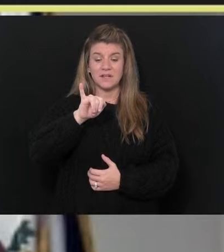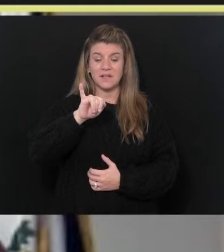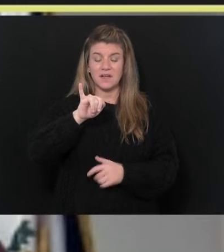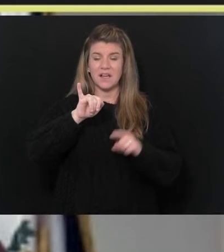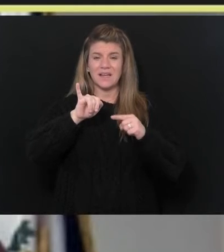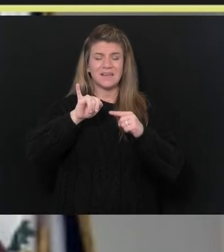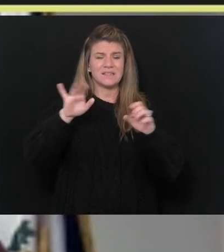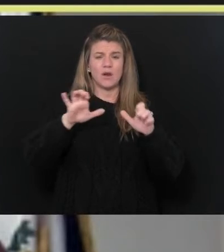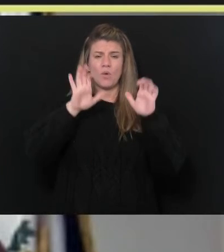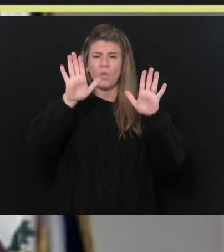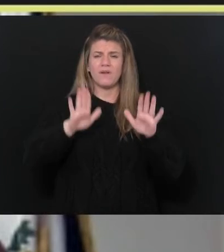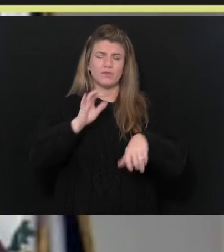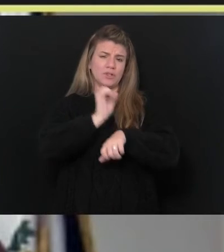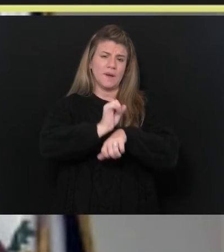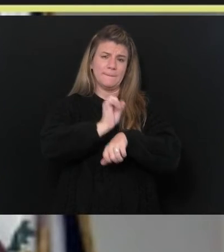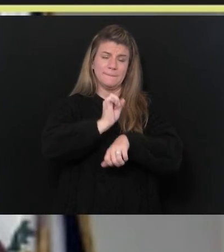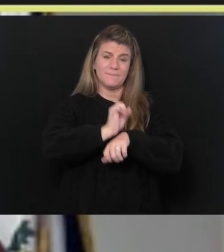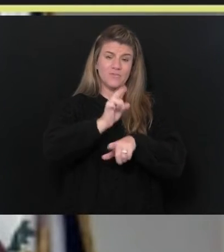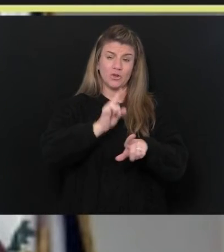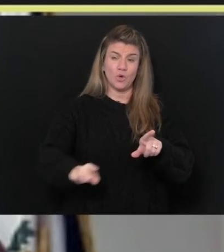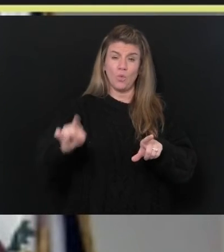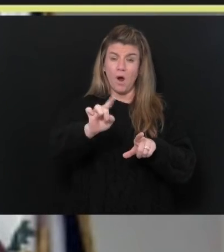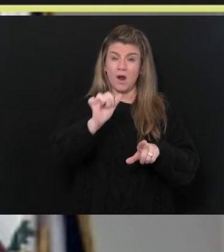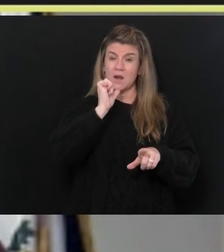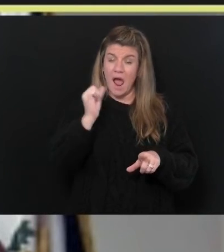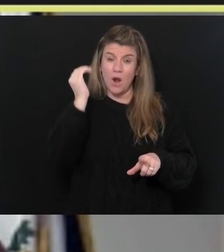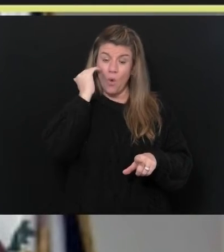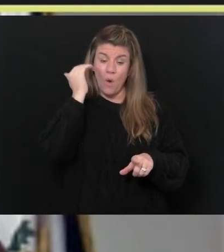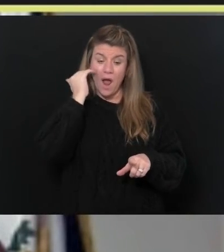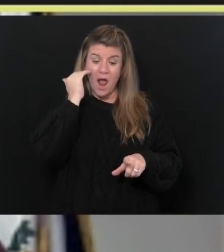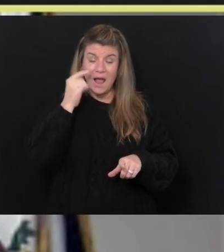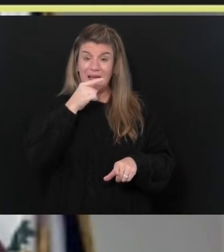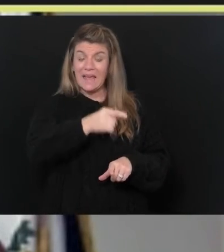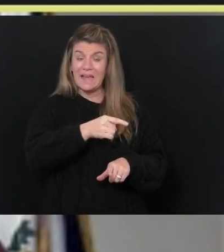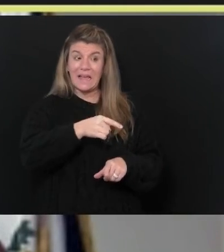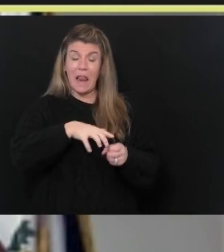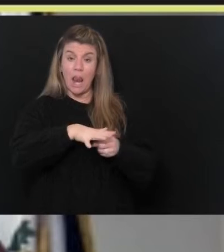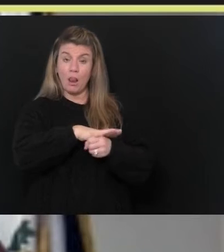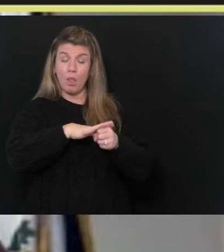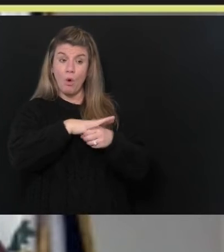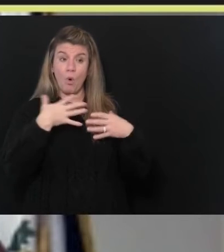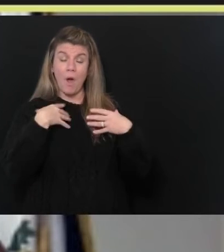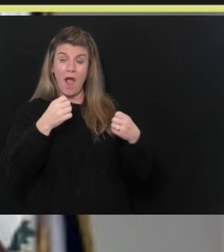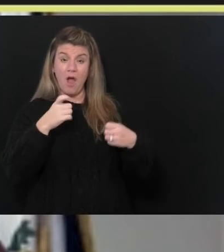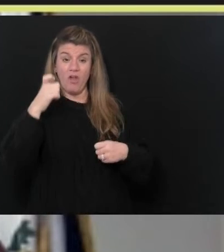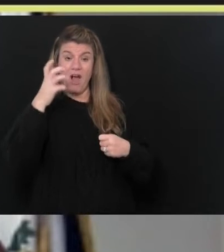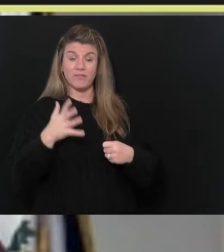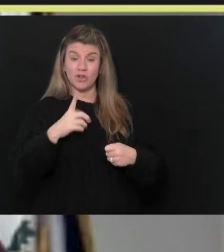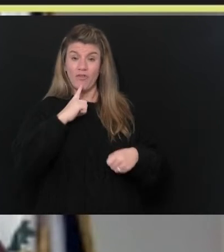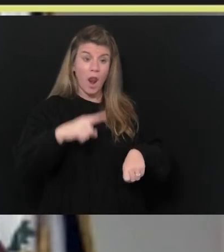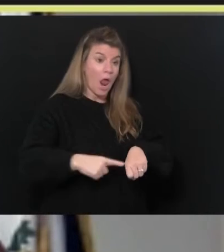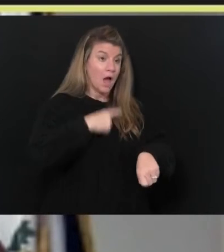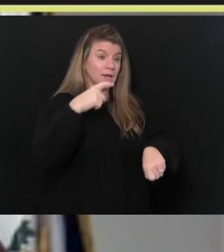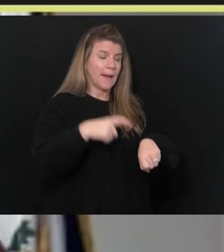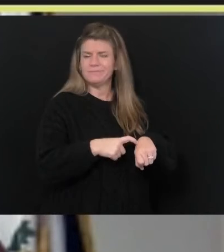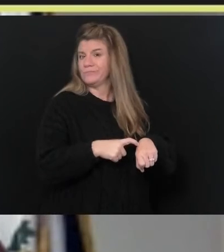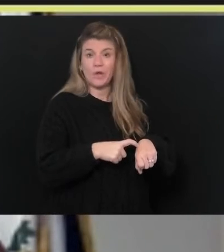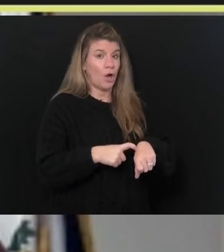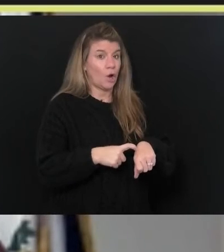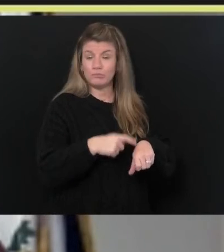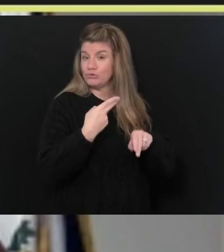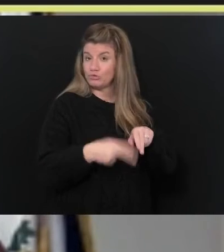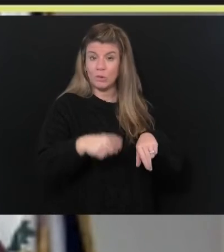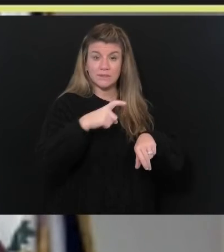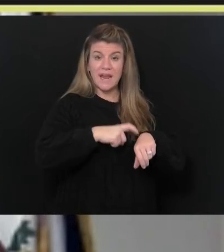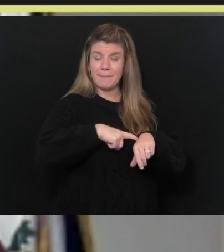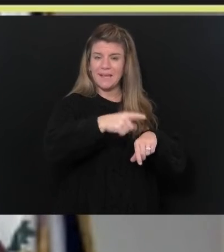wonderful job. For those who aren't aware, he's not been the local health officer in Mercer County for very long, but certainly